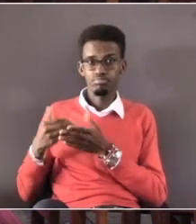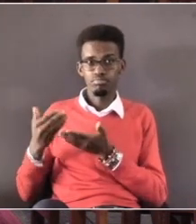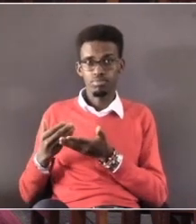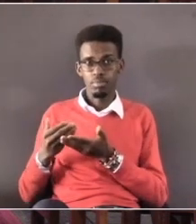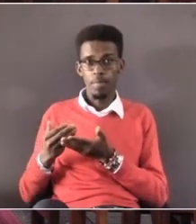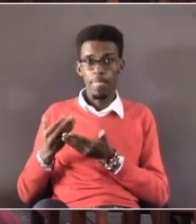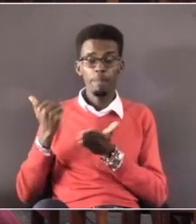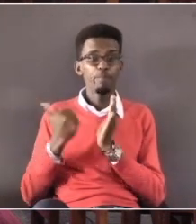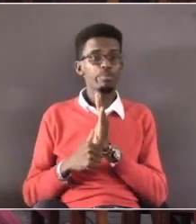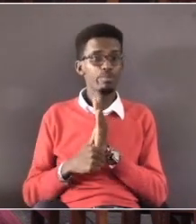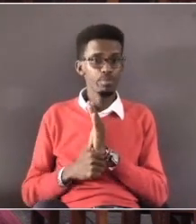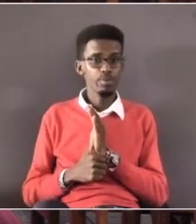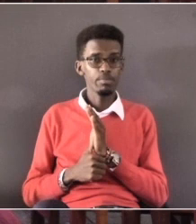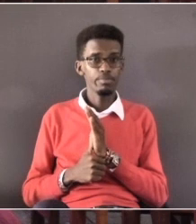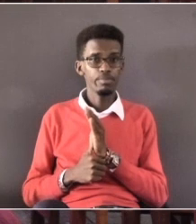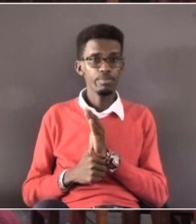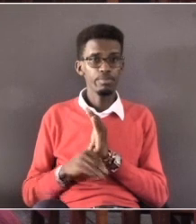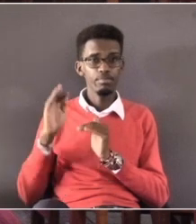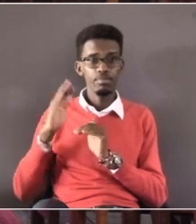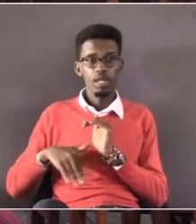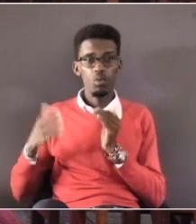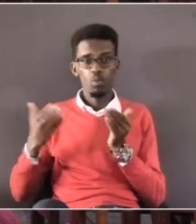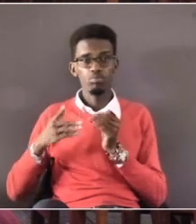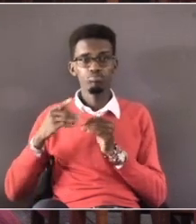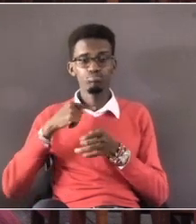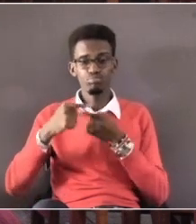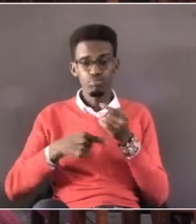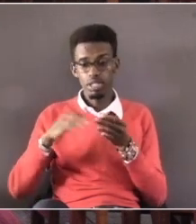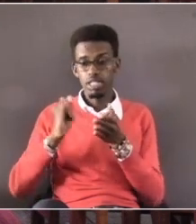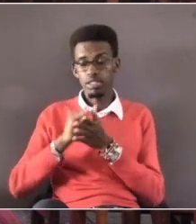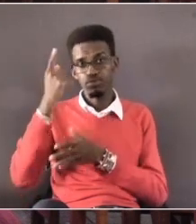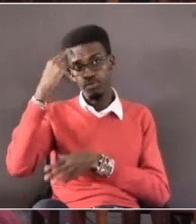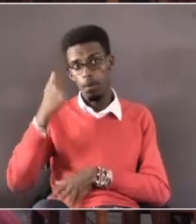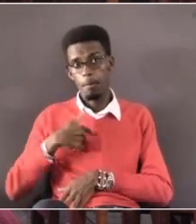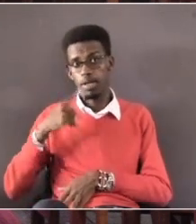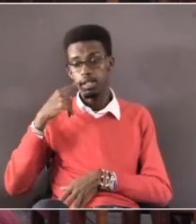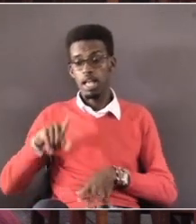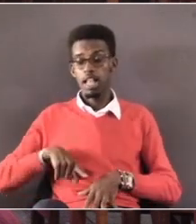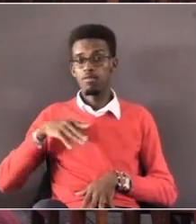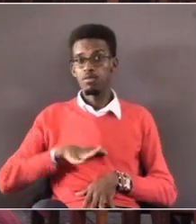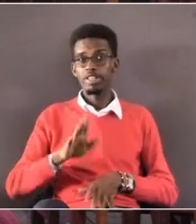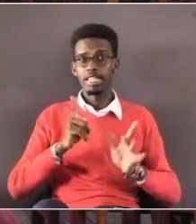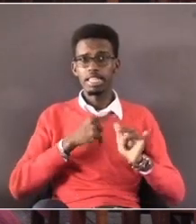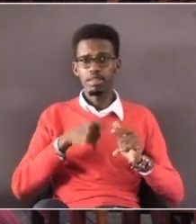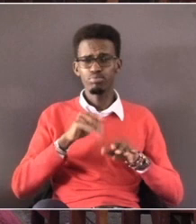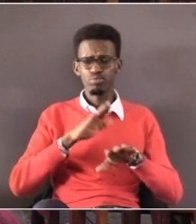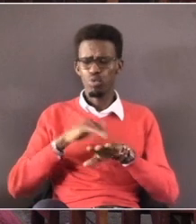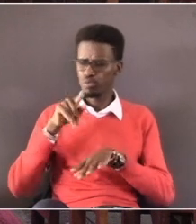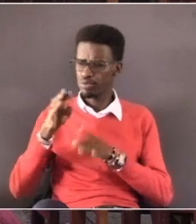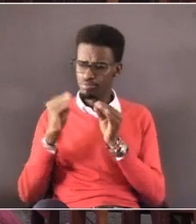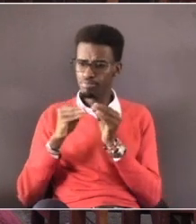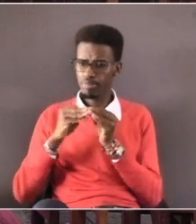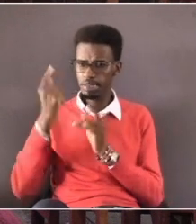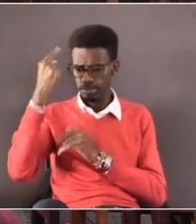in a crisis mode more than you are thriving. That for me is, ukiangalia maisha yako ujiite, call yourself for a